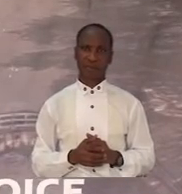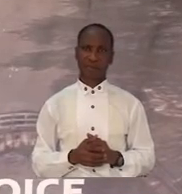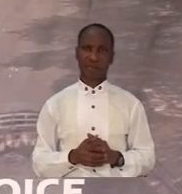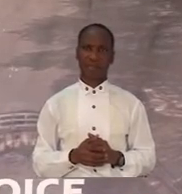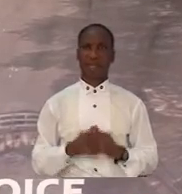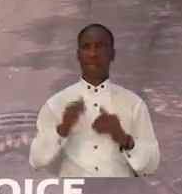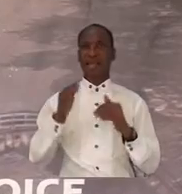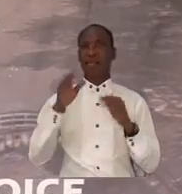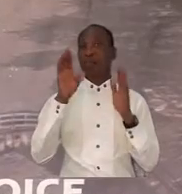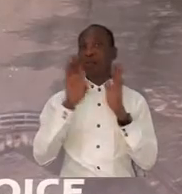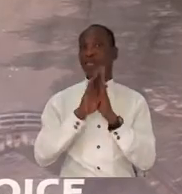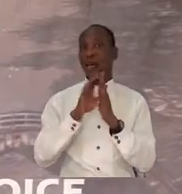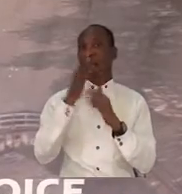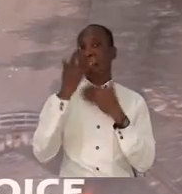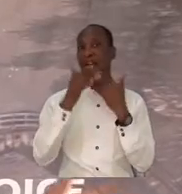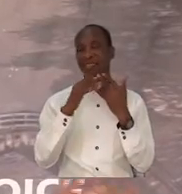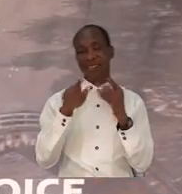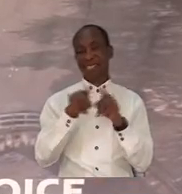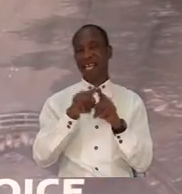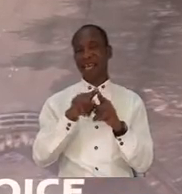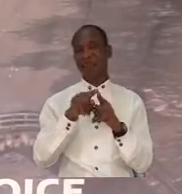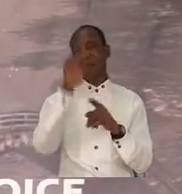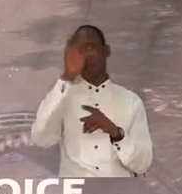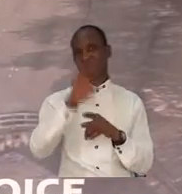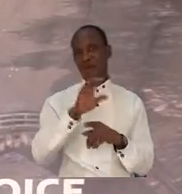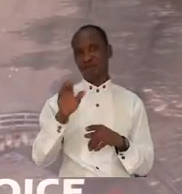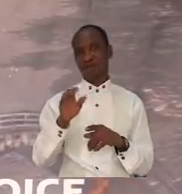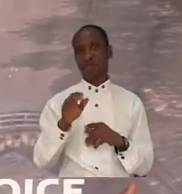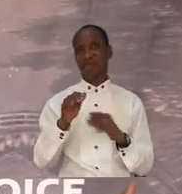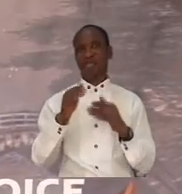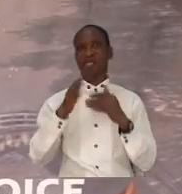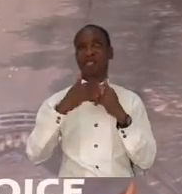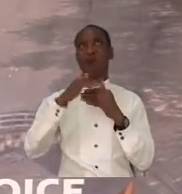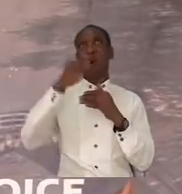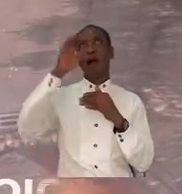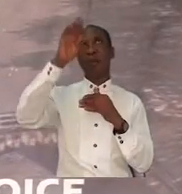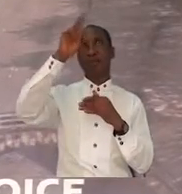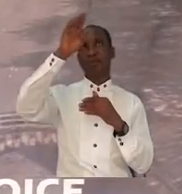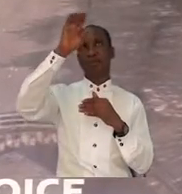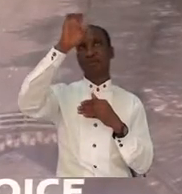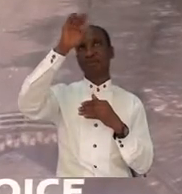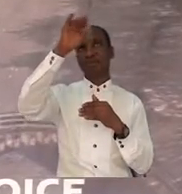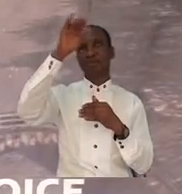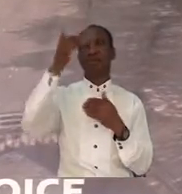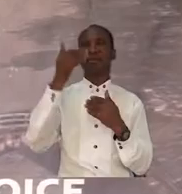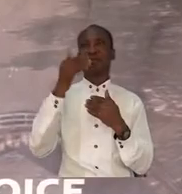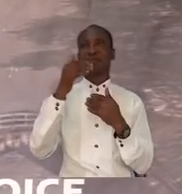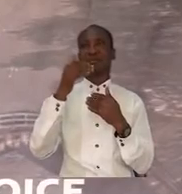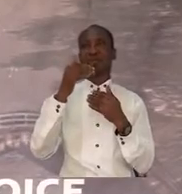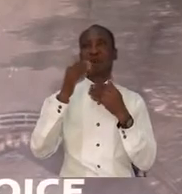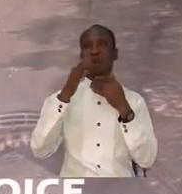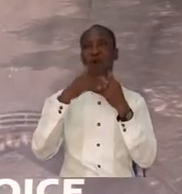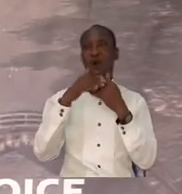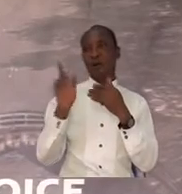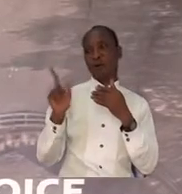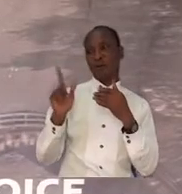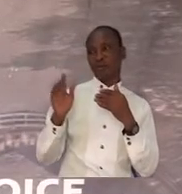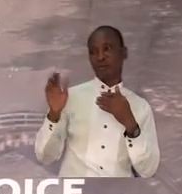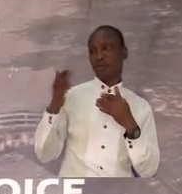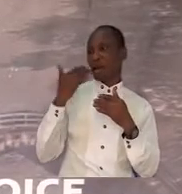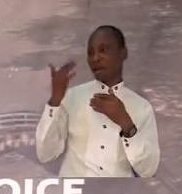Christo, I bought when I say Niamua, the Ninfa, the Benkum, a dead Aduabomo, Niti, a denso etcher share in me as